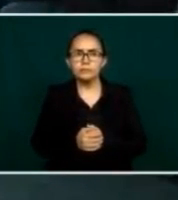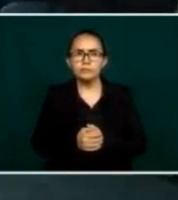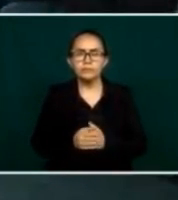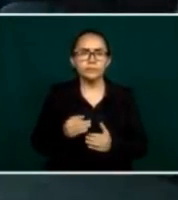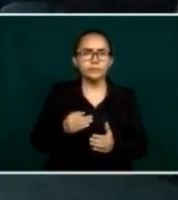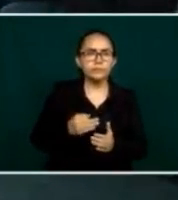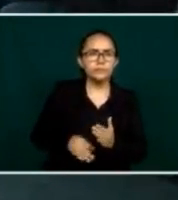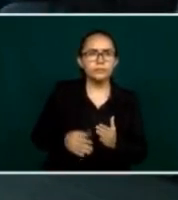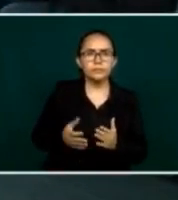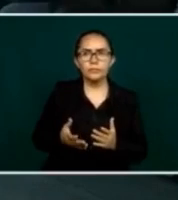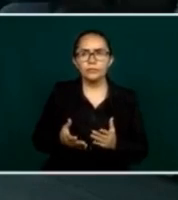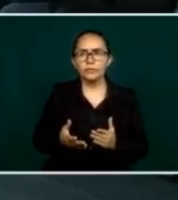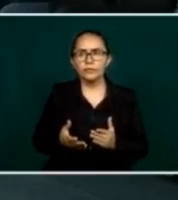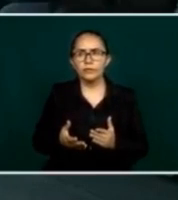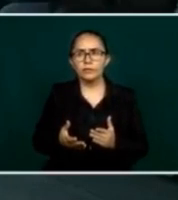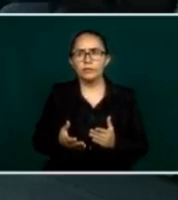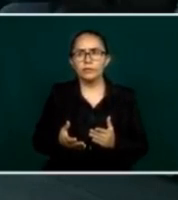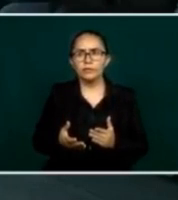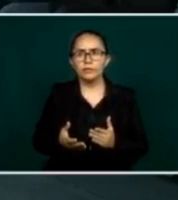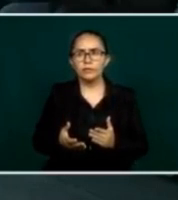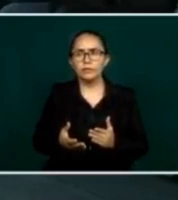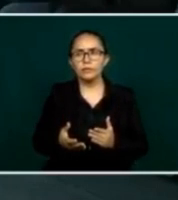needed.